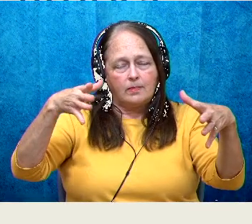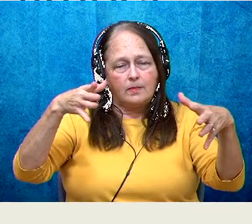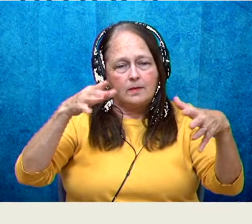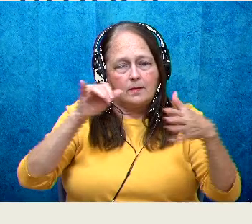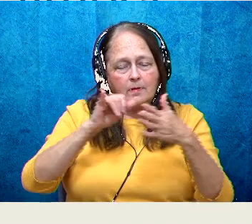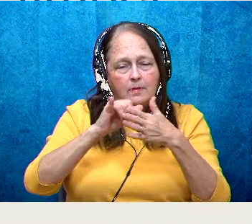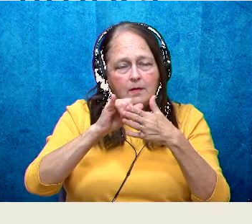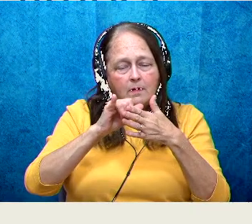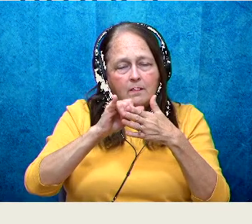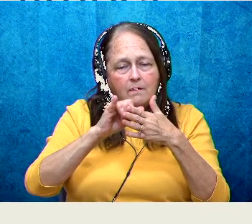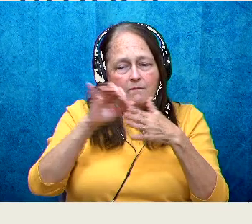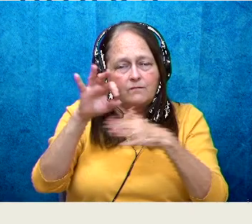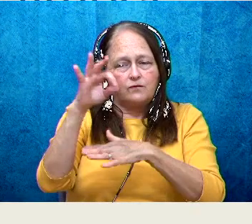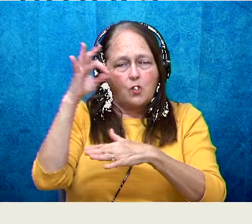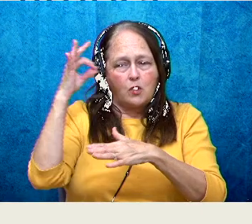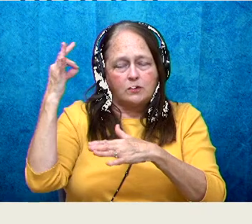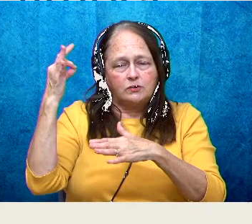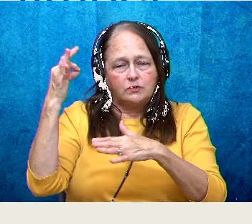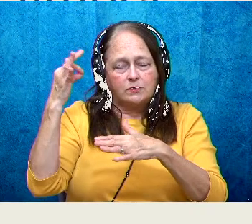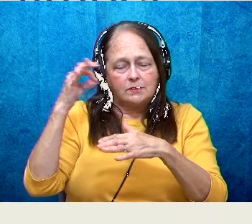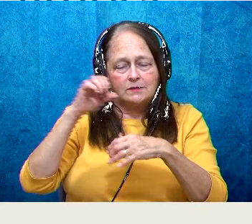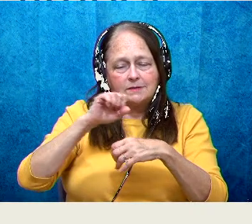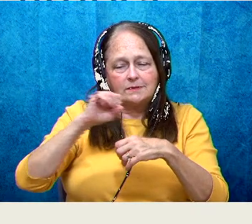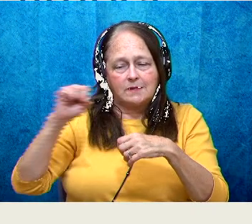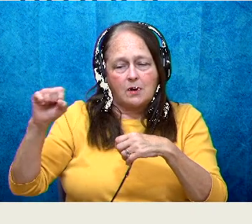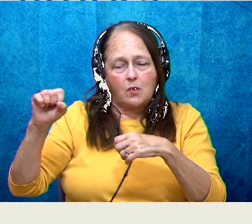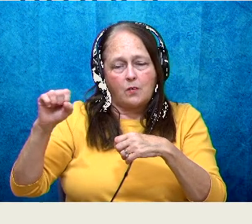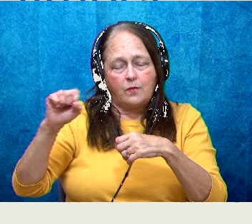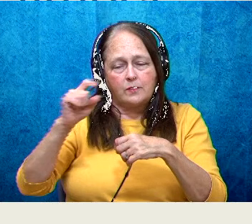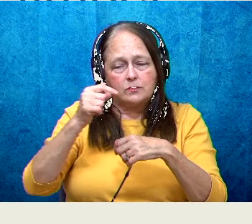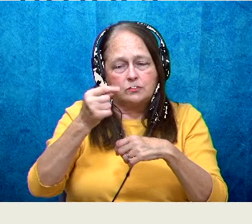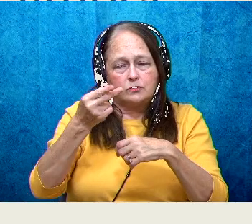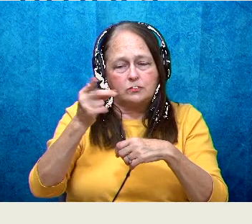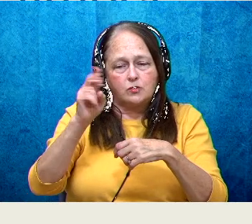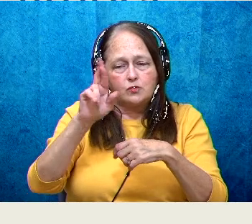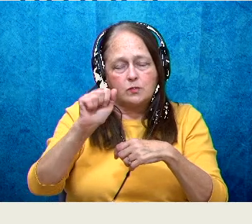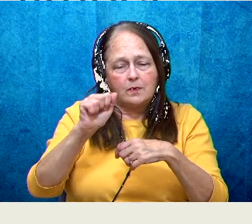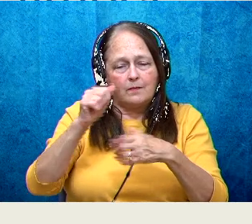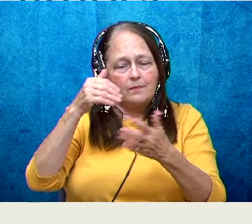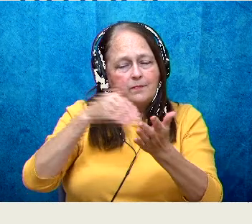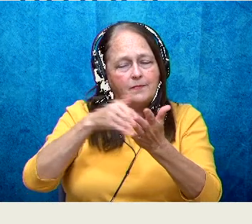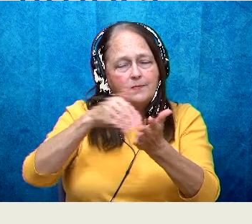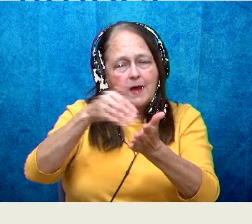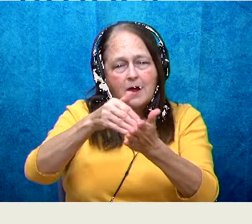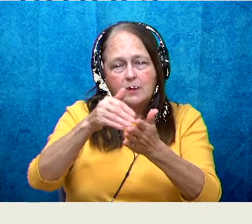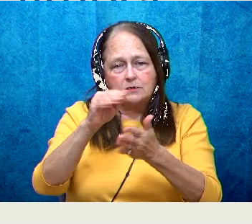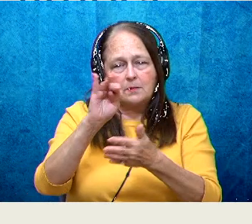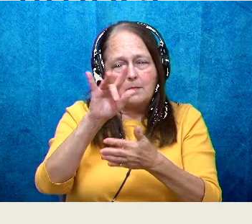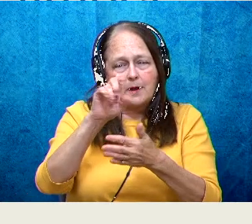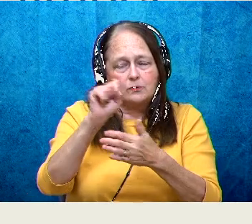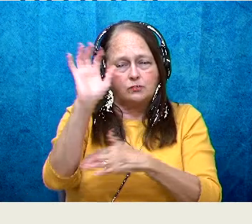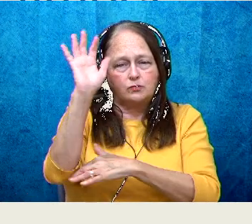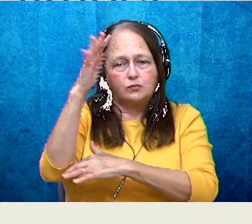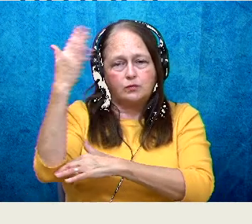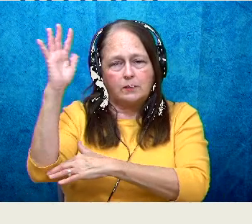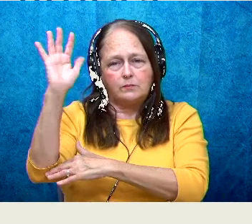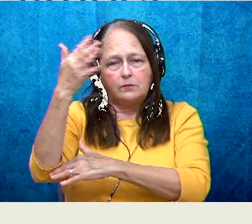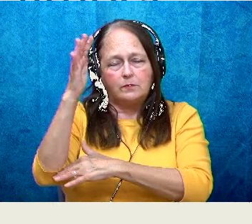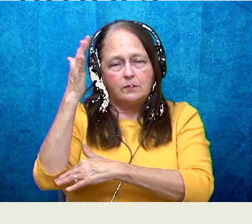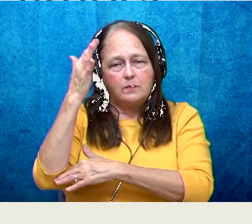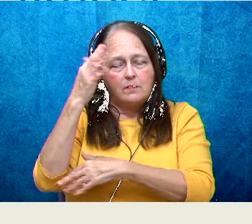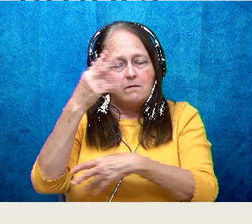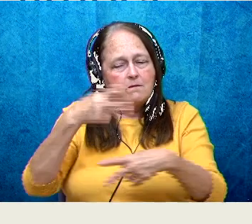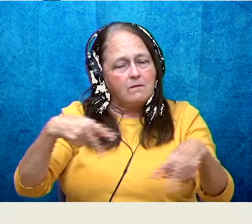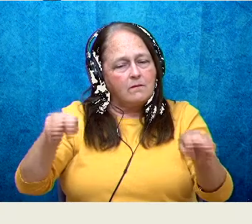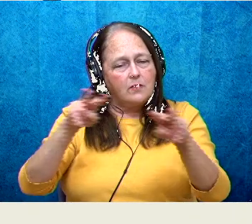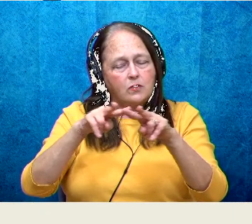forested area that's south of the tundra. This stretches for thousands of miles, and these trees that are found here are very